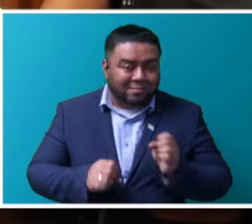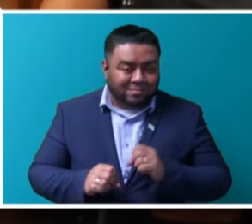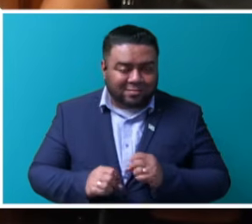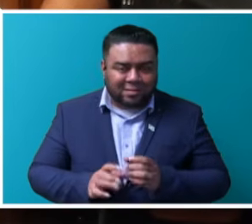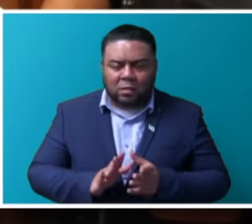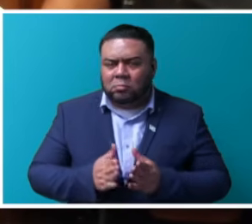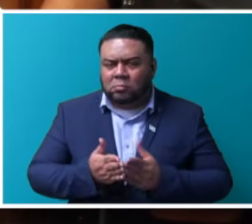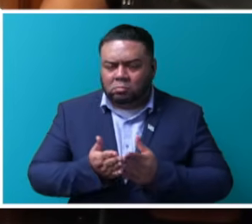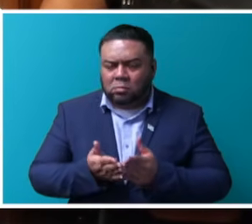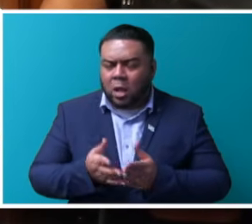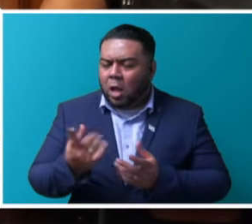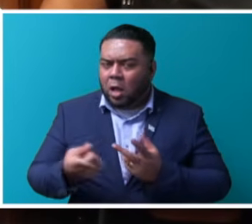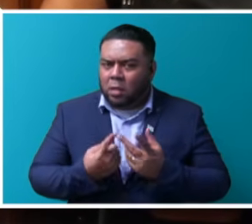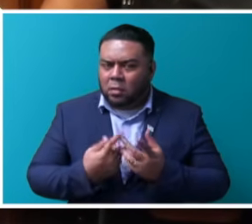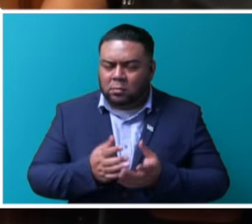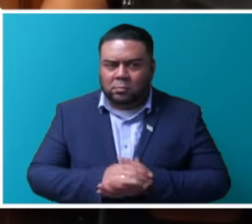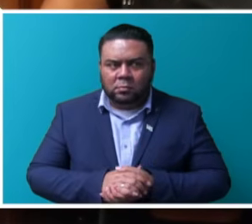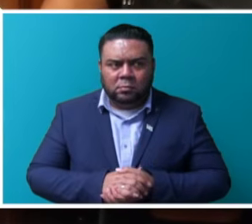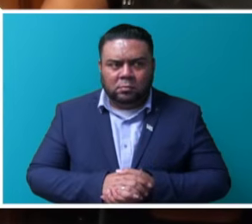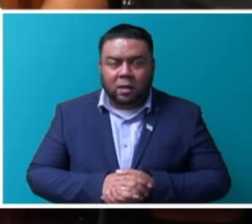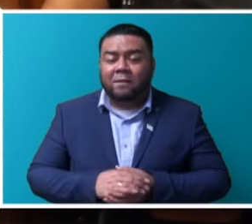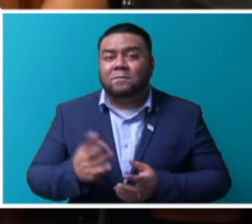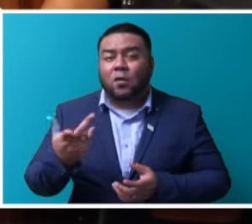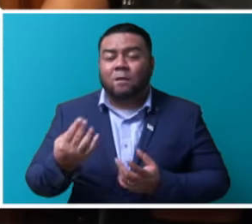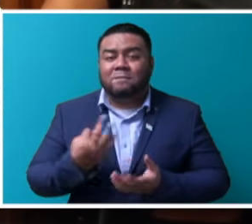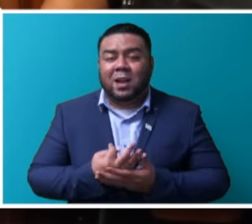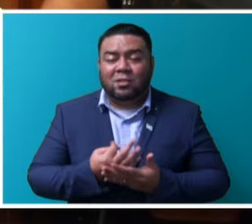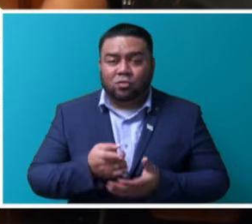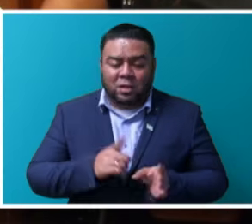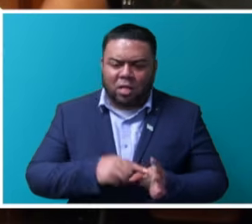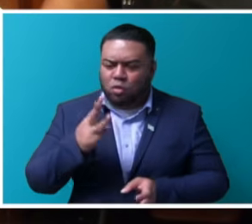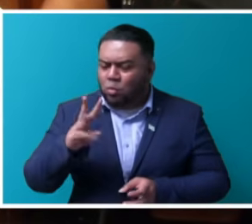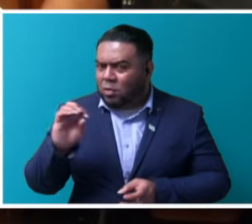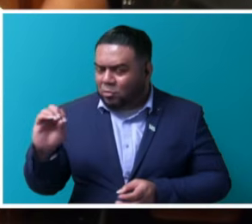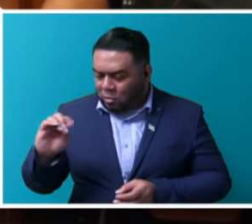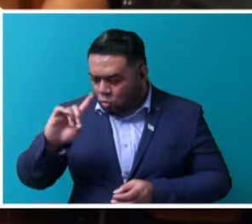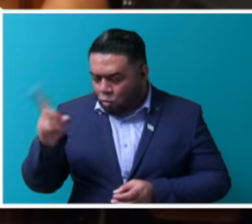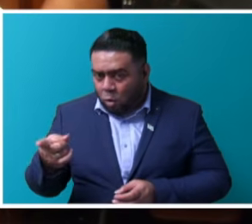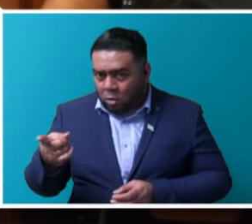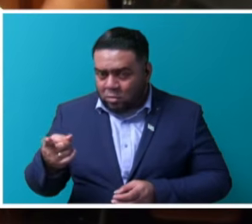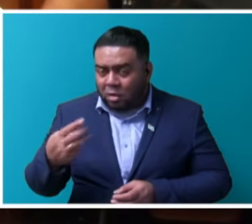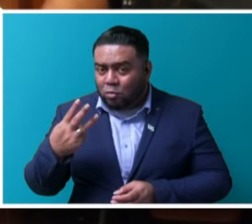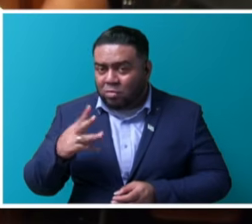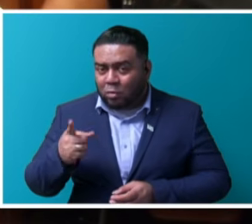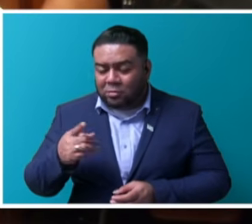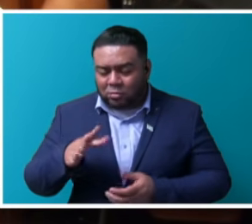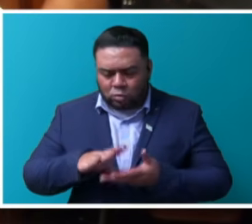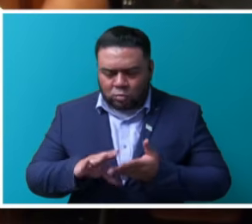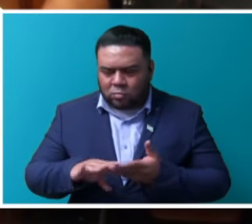management. Also, starting from the new financial year, $3,000 per student will be allocated for visa lodgement and